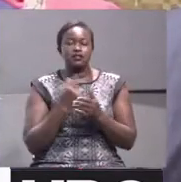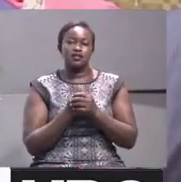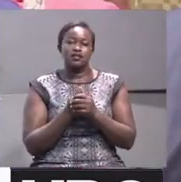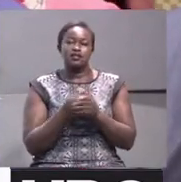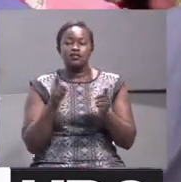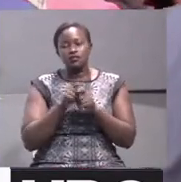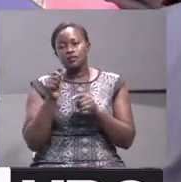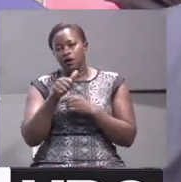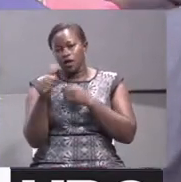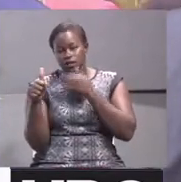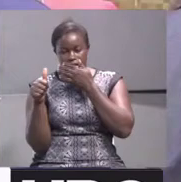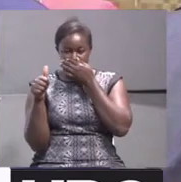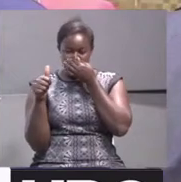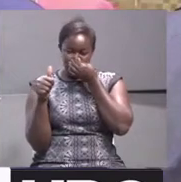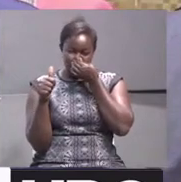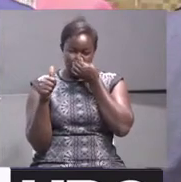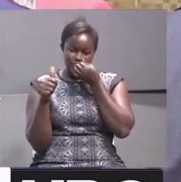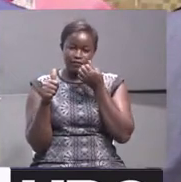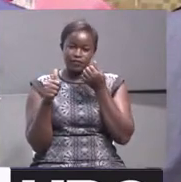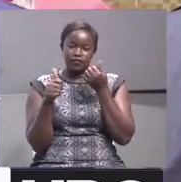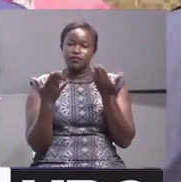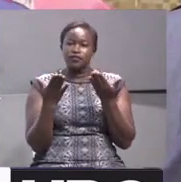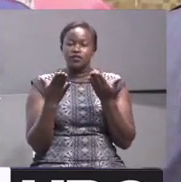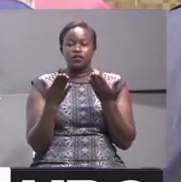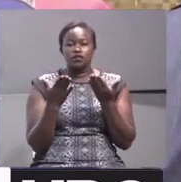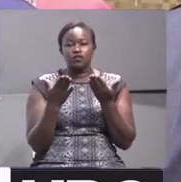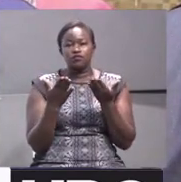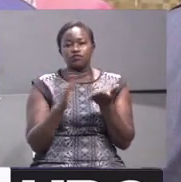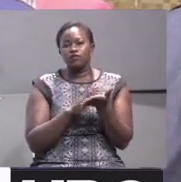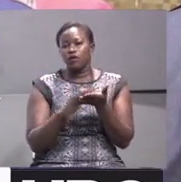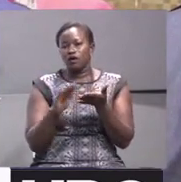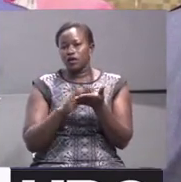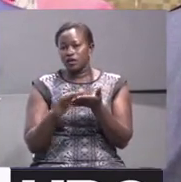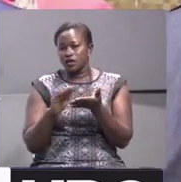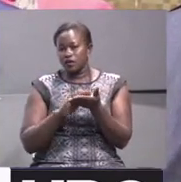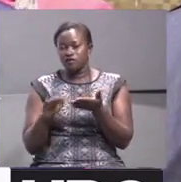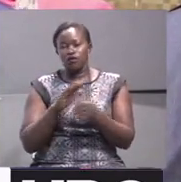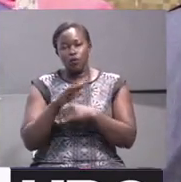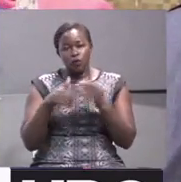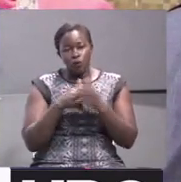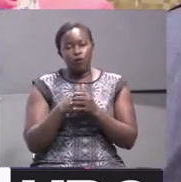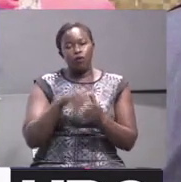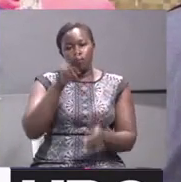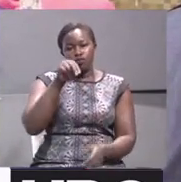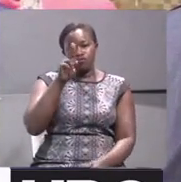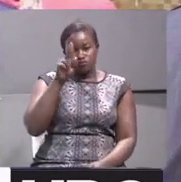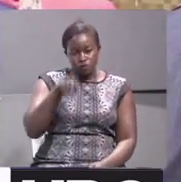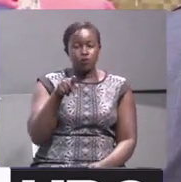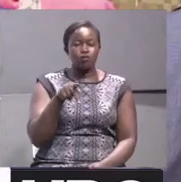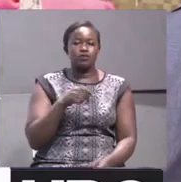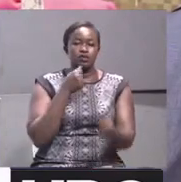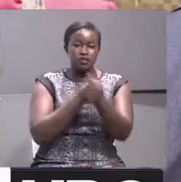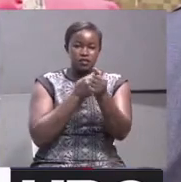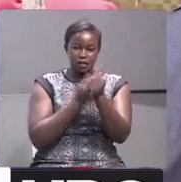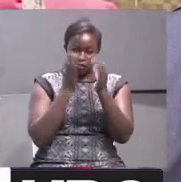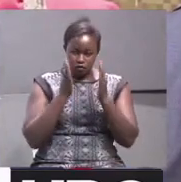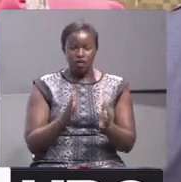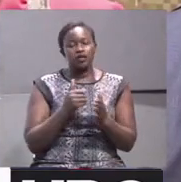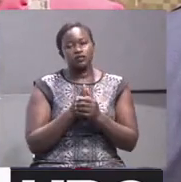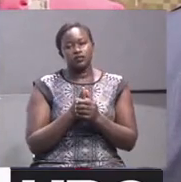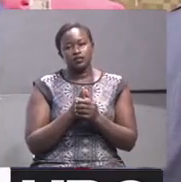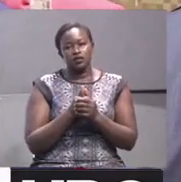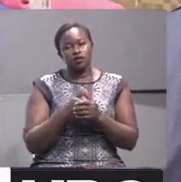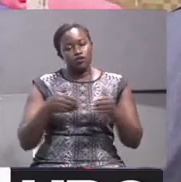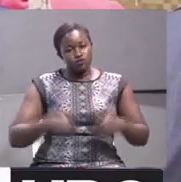DPP to pardon all the NUP supporters, to drop all the charges on the NUP supporters, the NUP